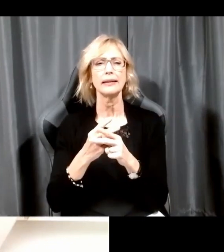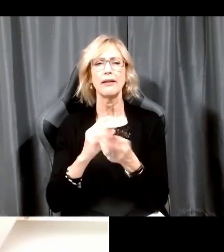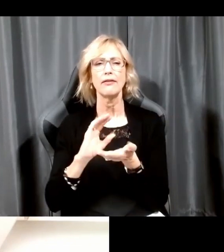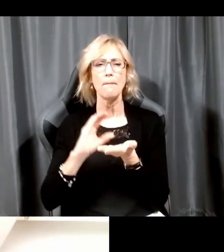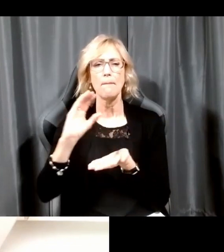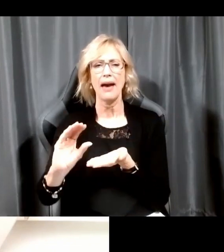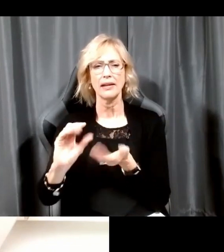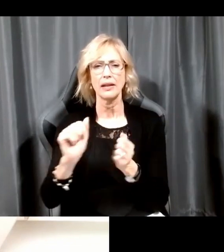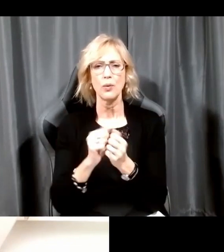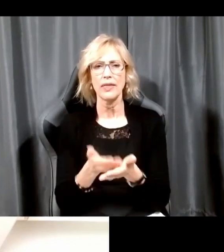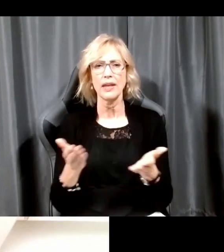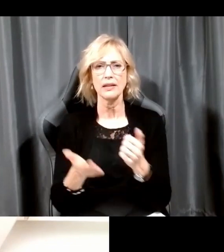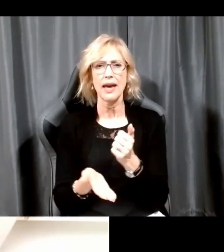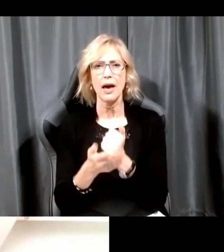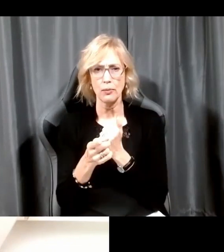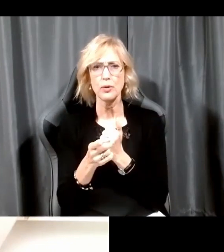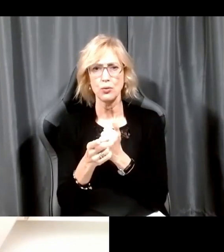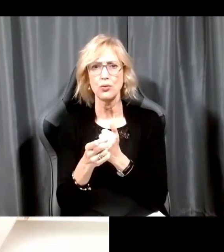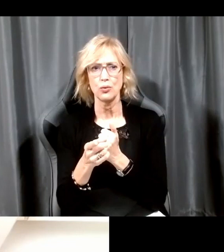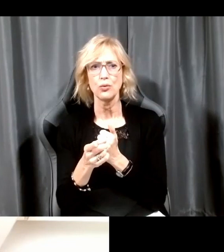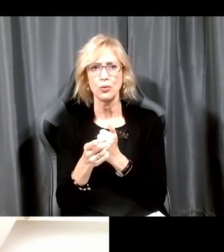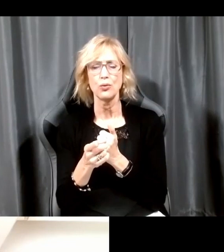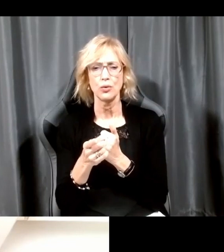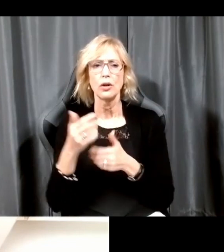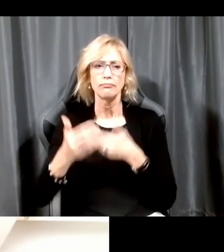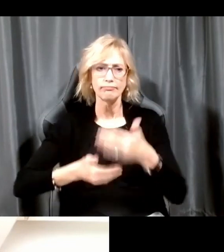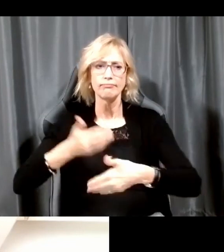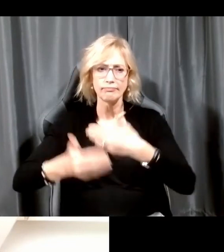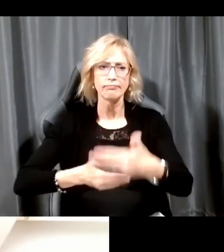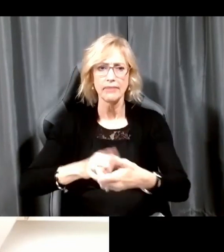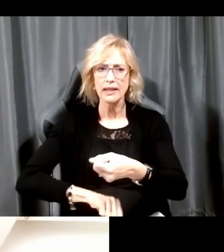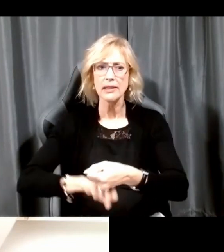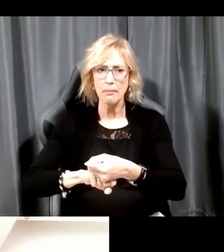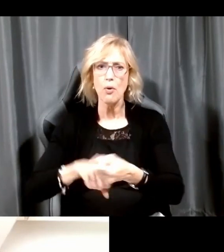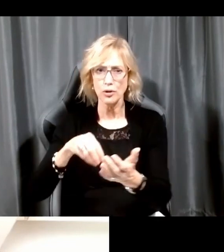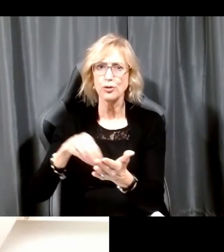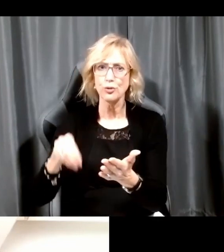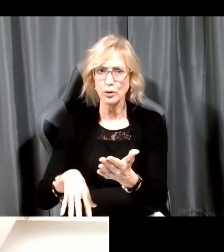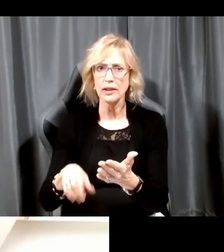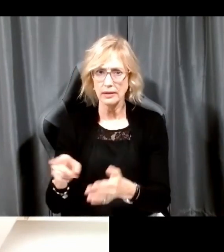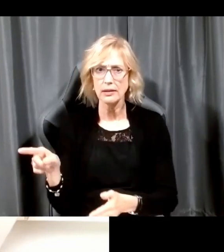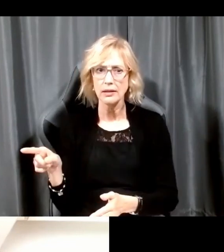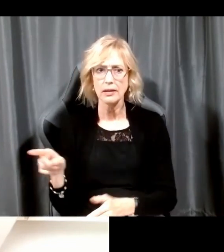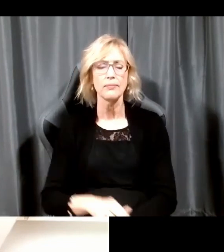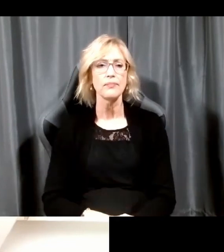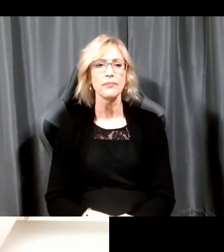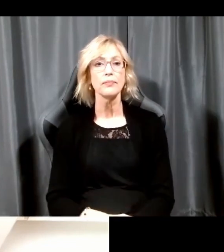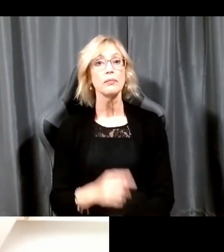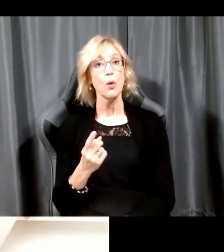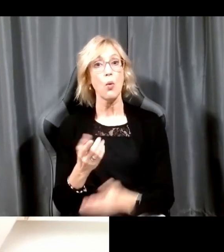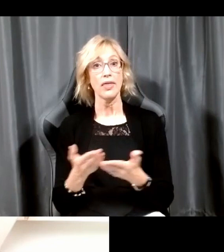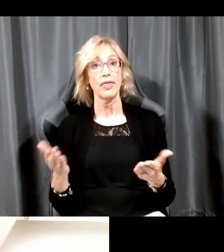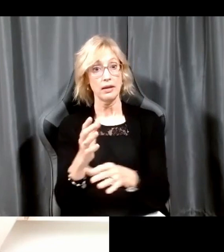with some materials to help you along the way support your students with CVI. And one of the things that you'll